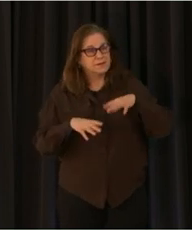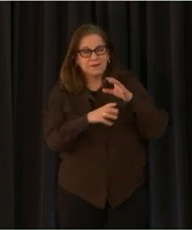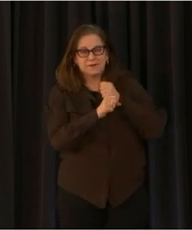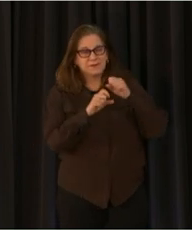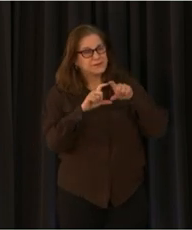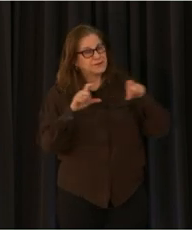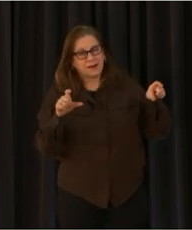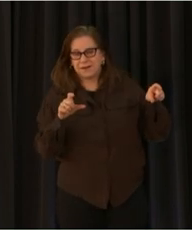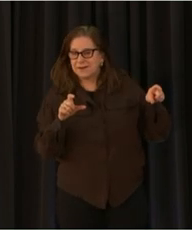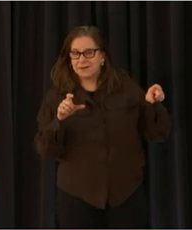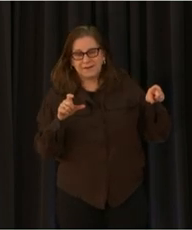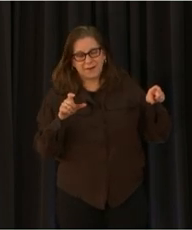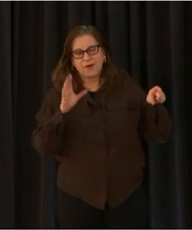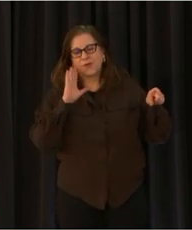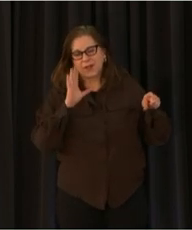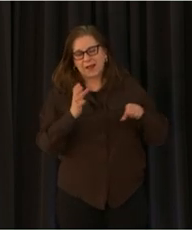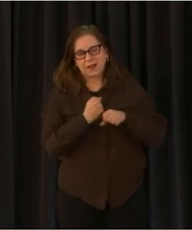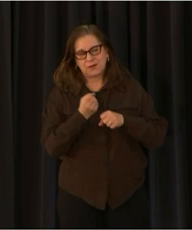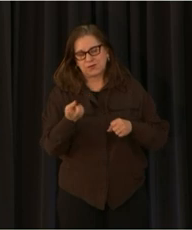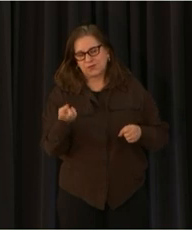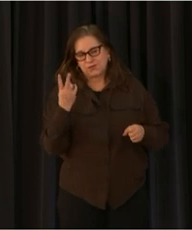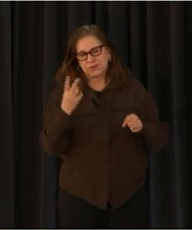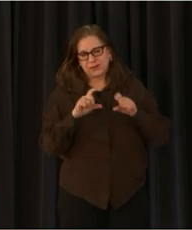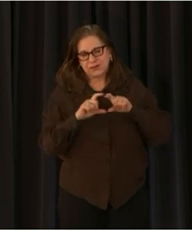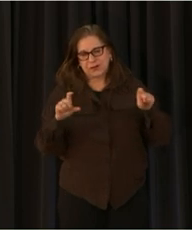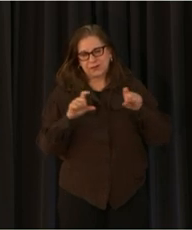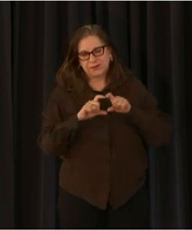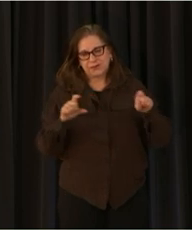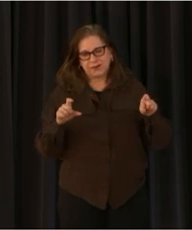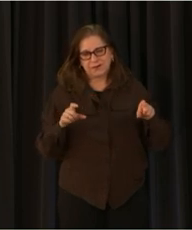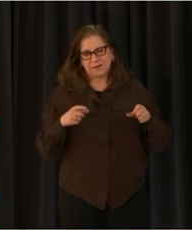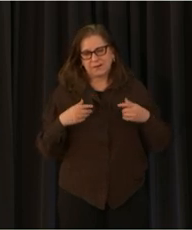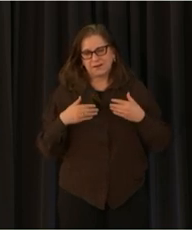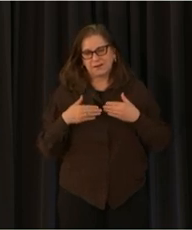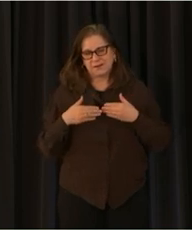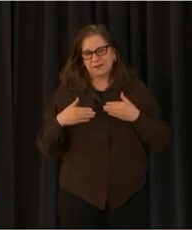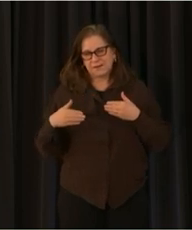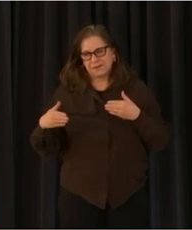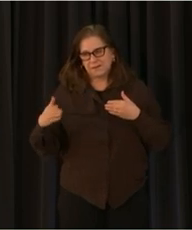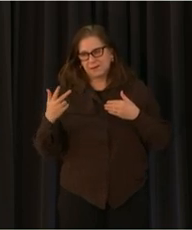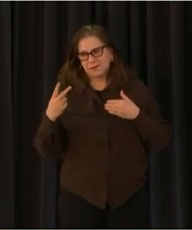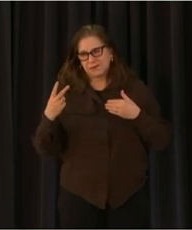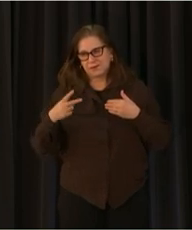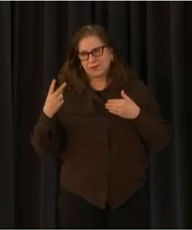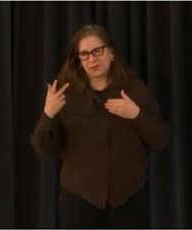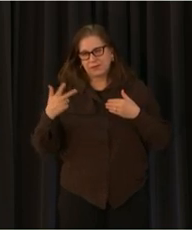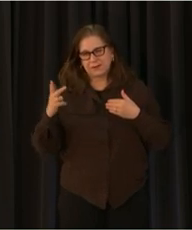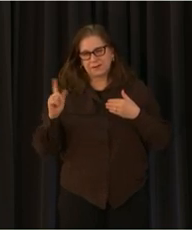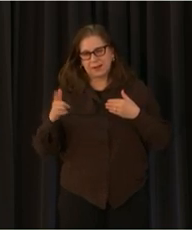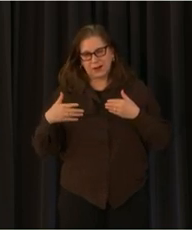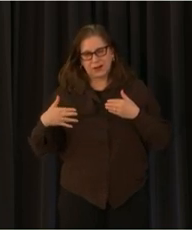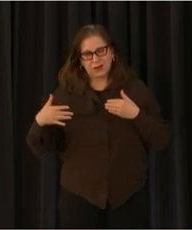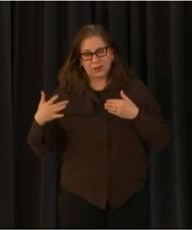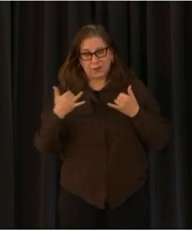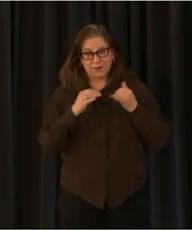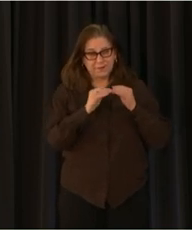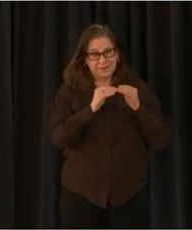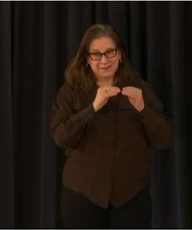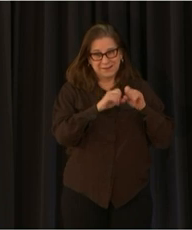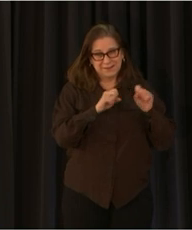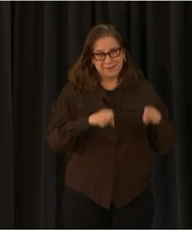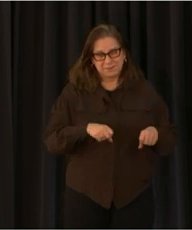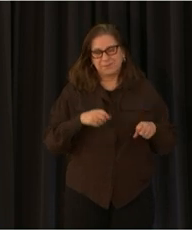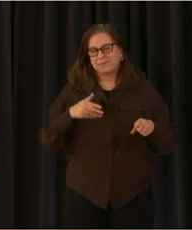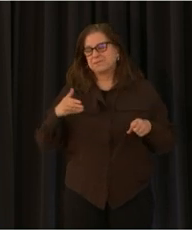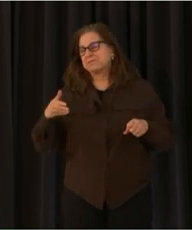not receive a payment should expect to receive a payment within 2 to 3 business days. So that means between Tuesday